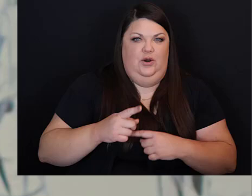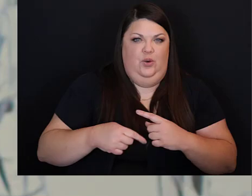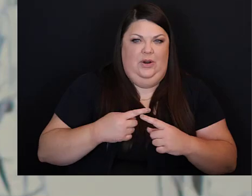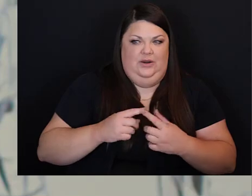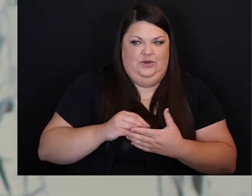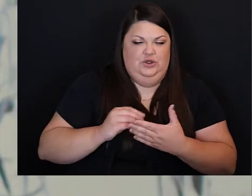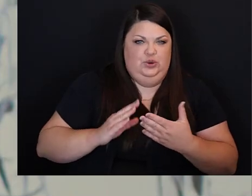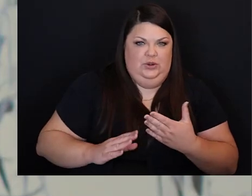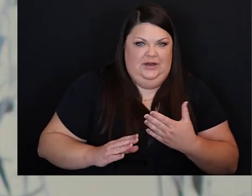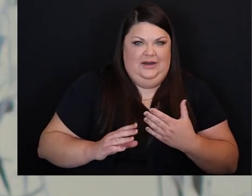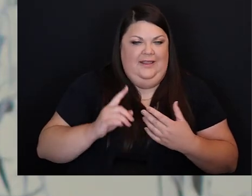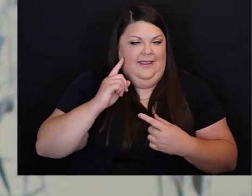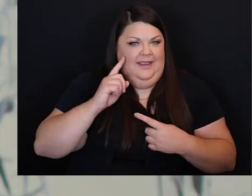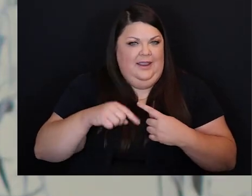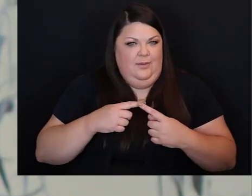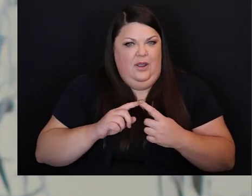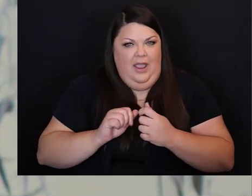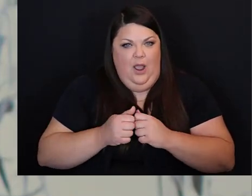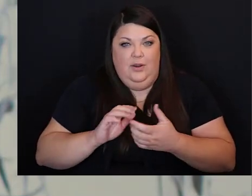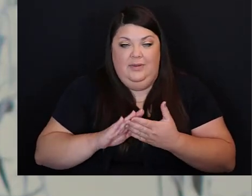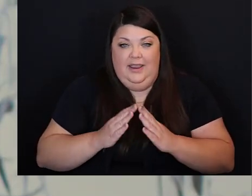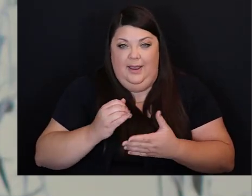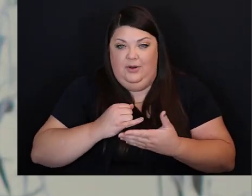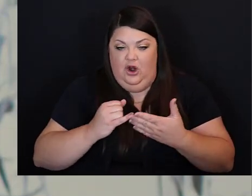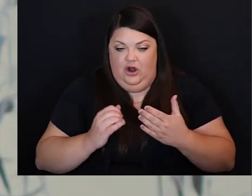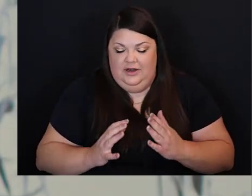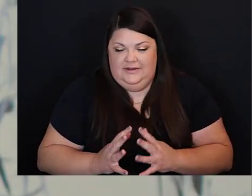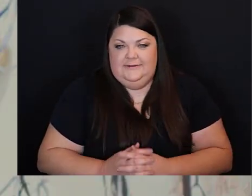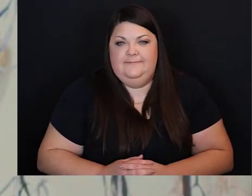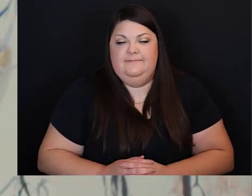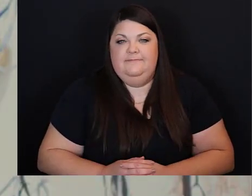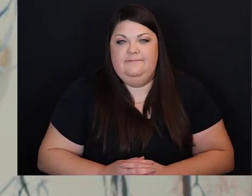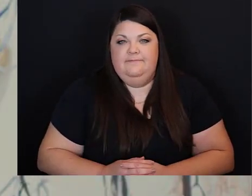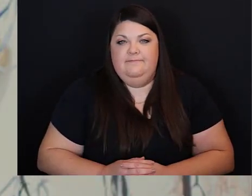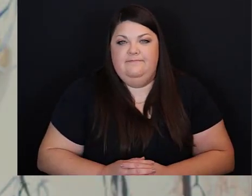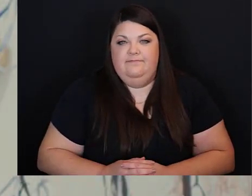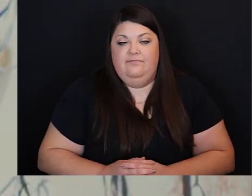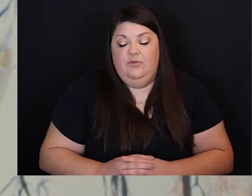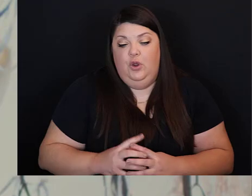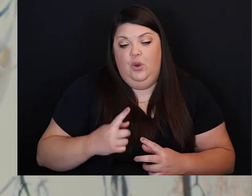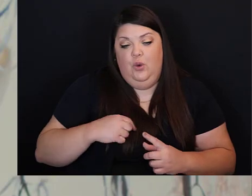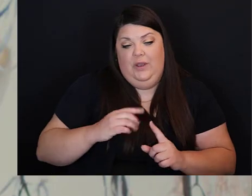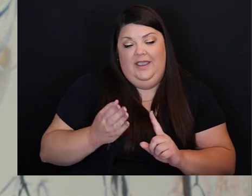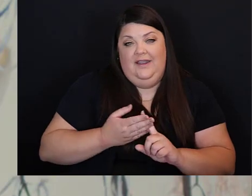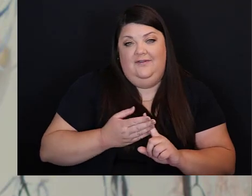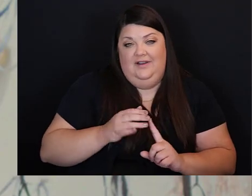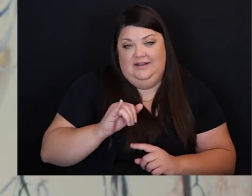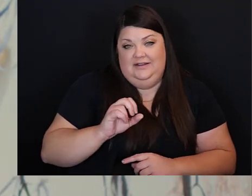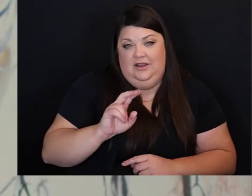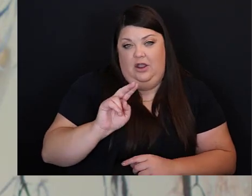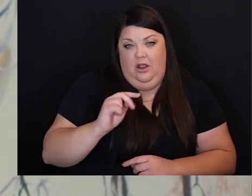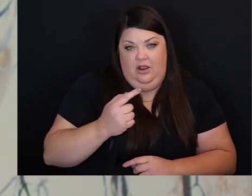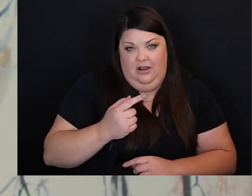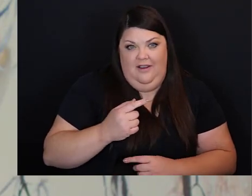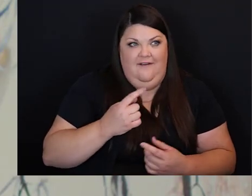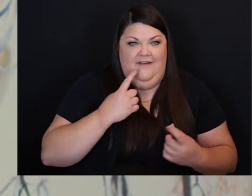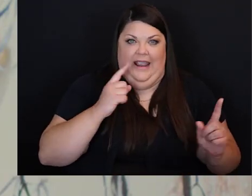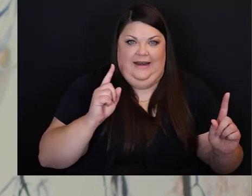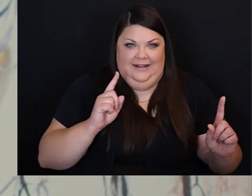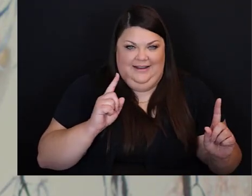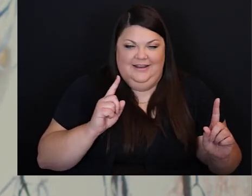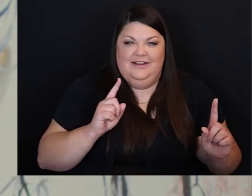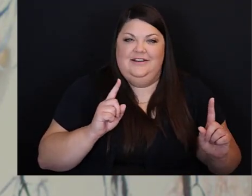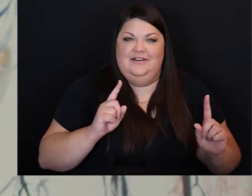when he thinks about how he became an artist. We convinced Young,